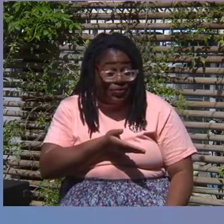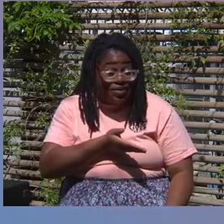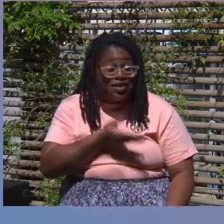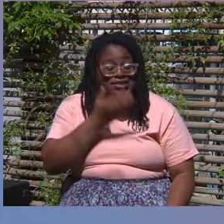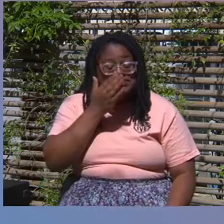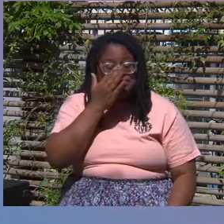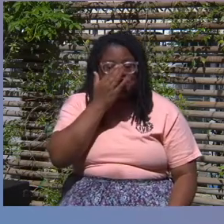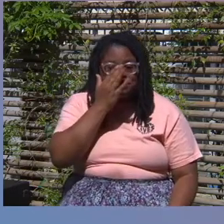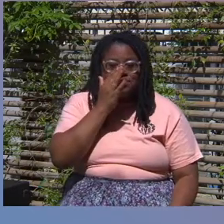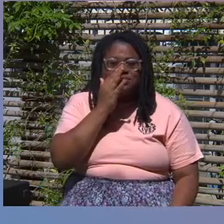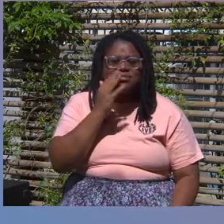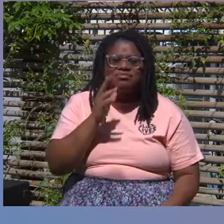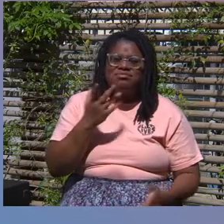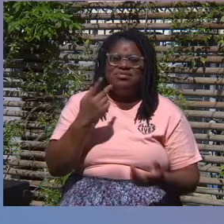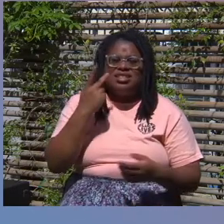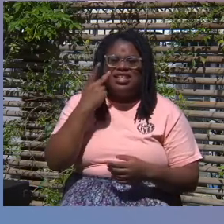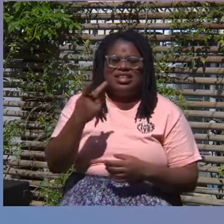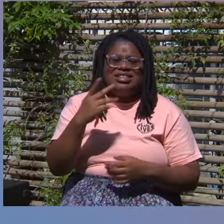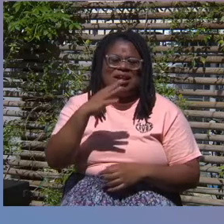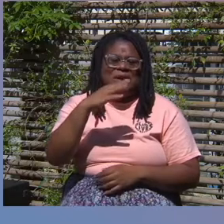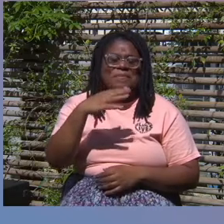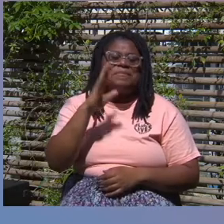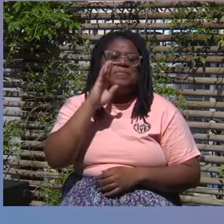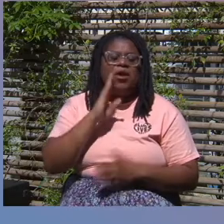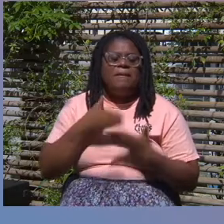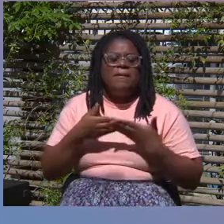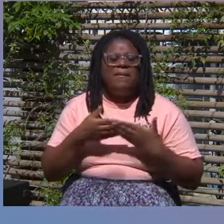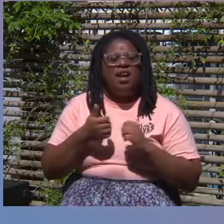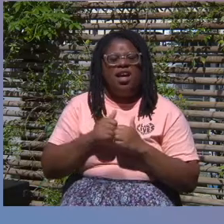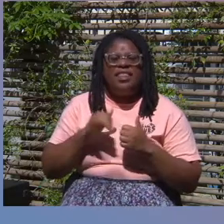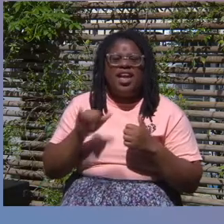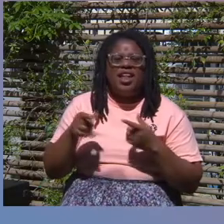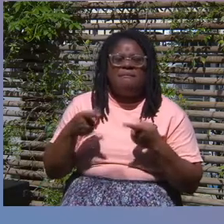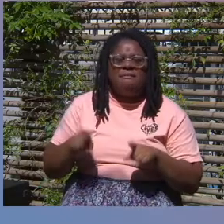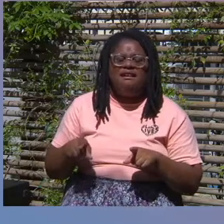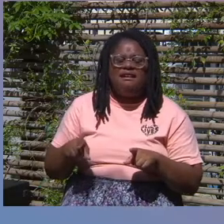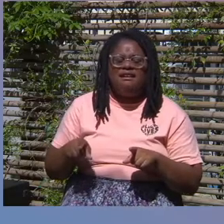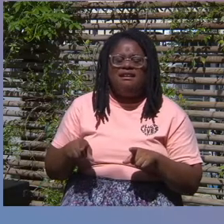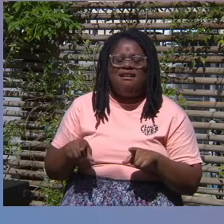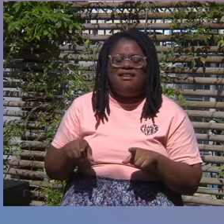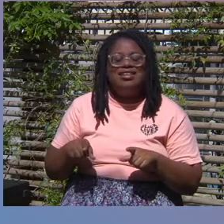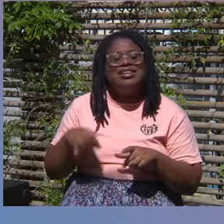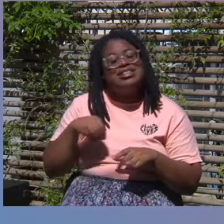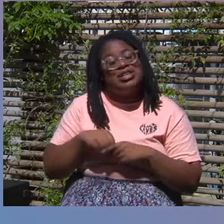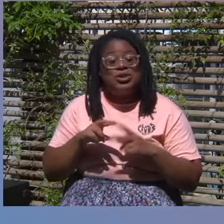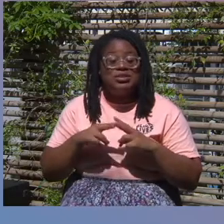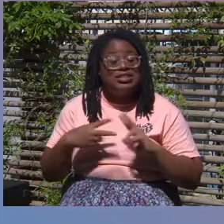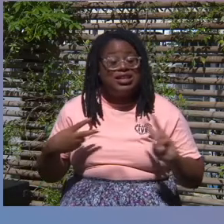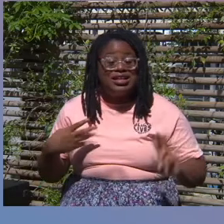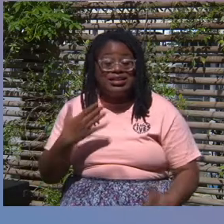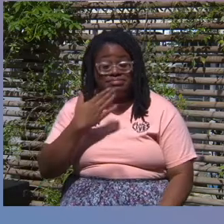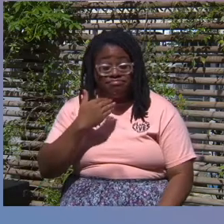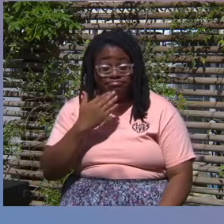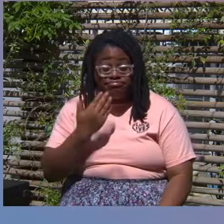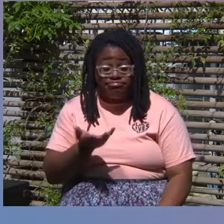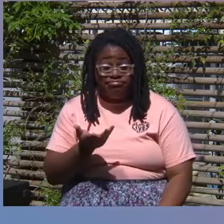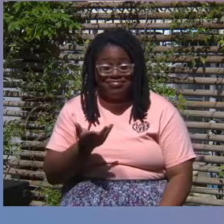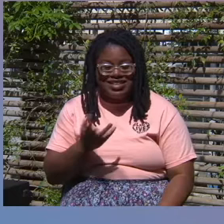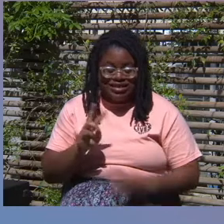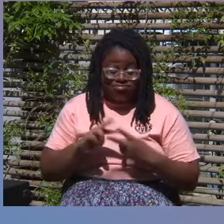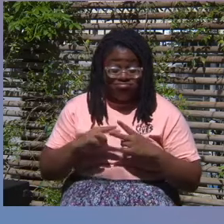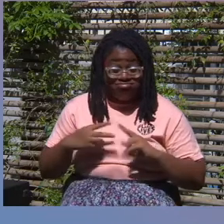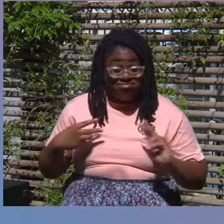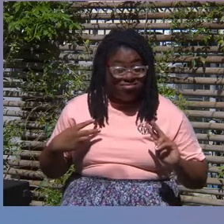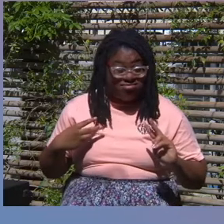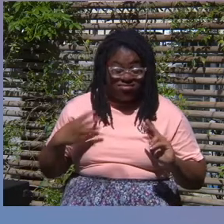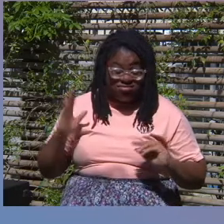know, they're going to look up and have a little brown baby and not go, well, how did that happen? It's in your DNA, baby. Ooh. It's in the